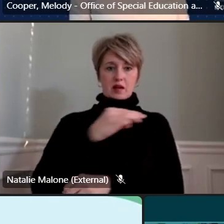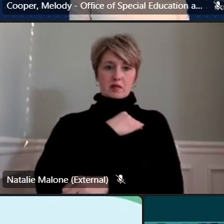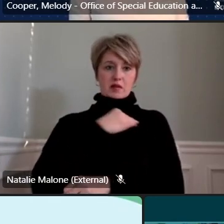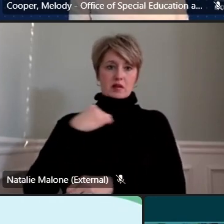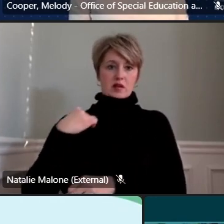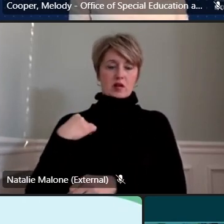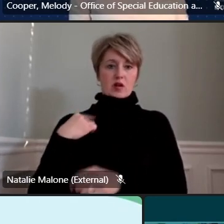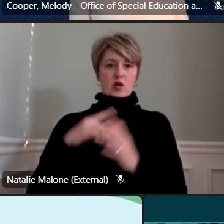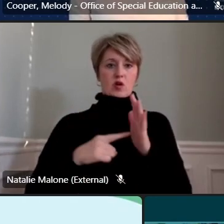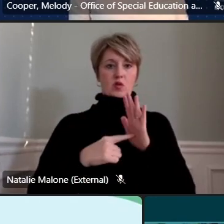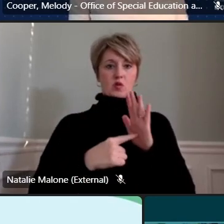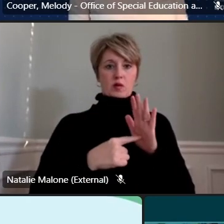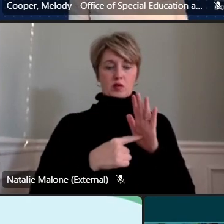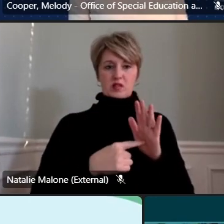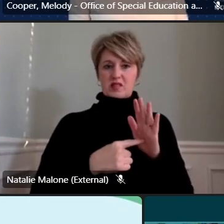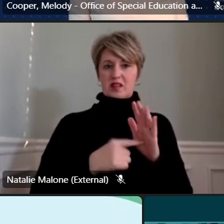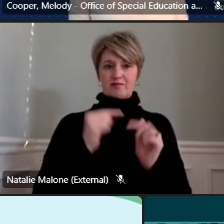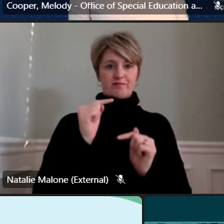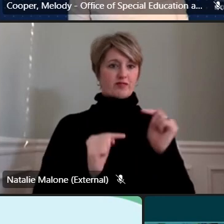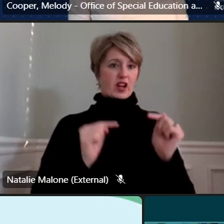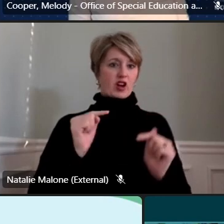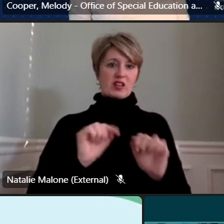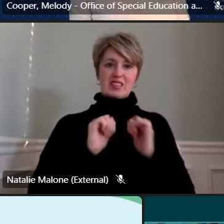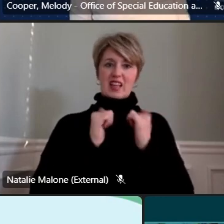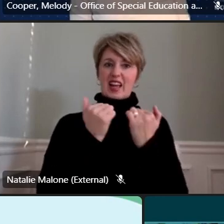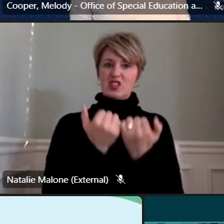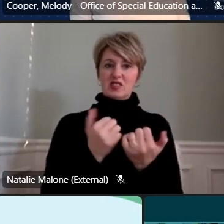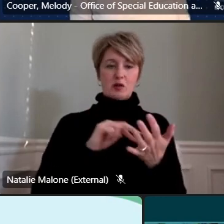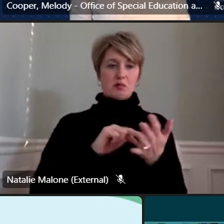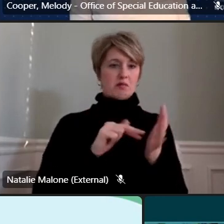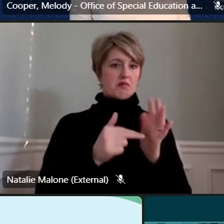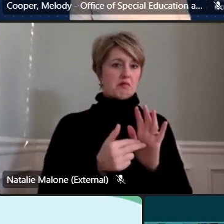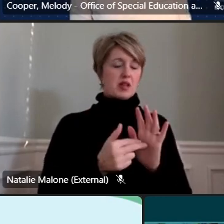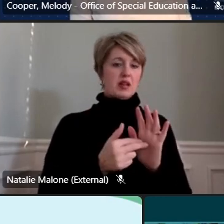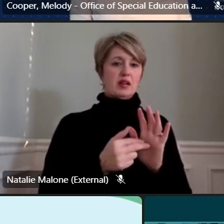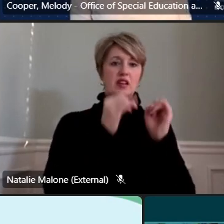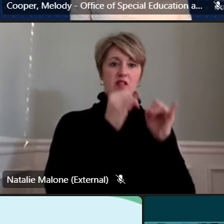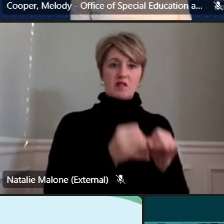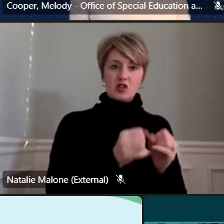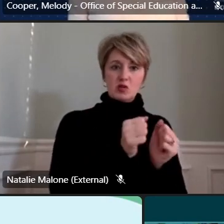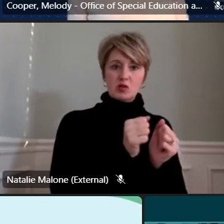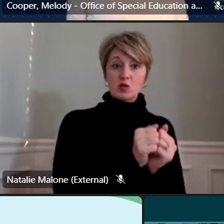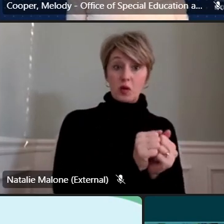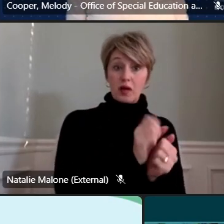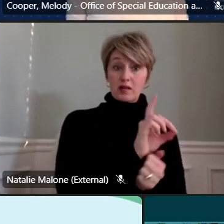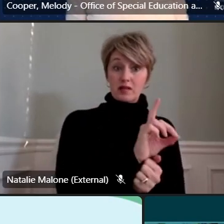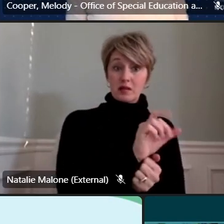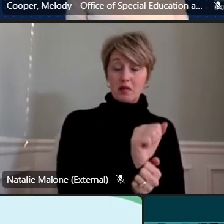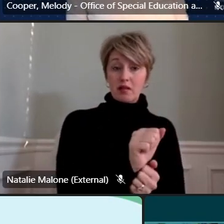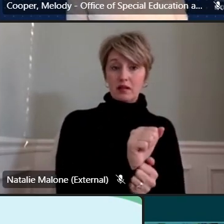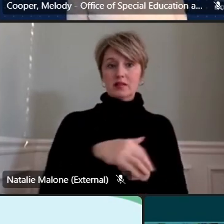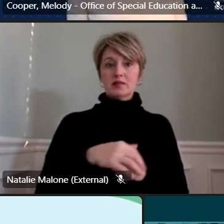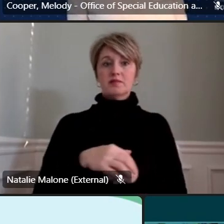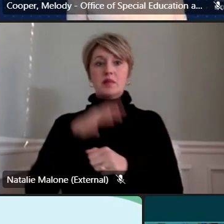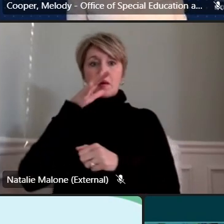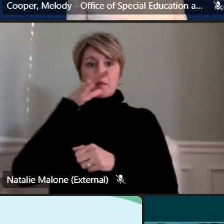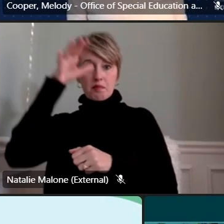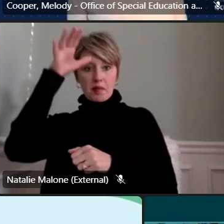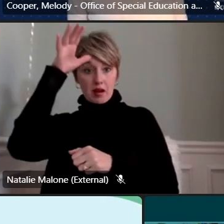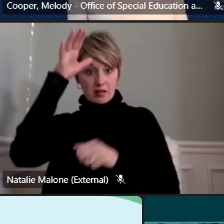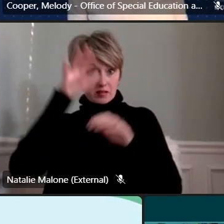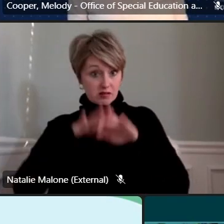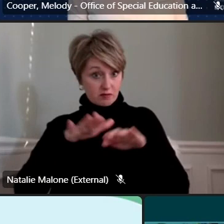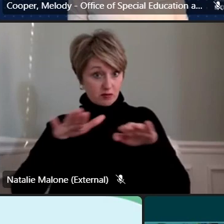various agencies, including individuals with disabilities, parents of children